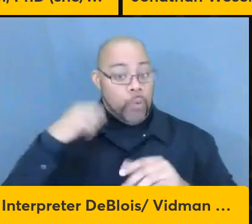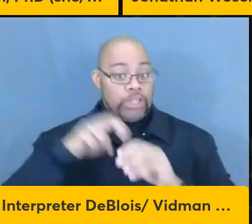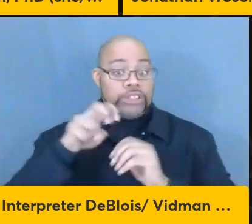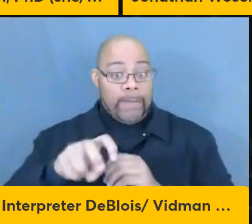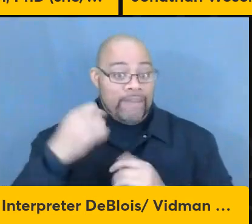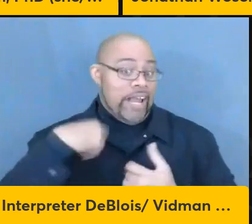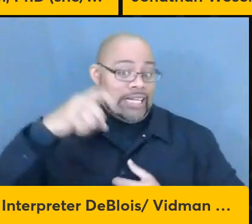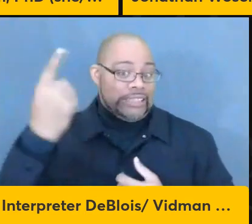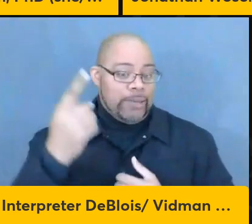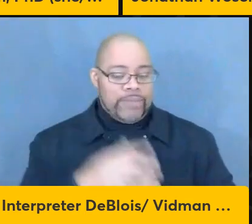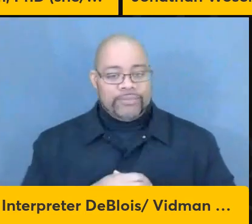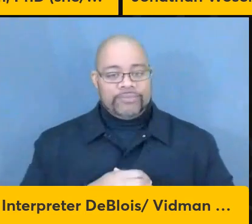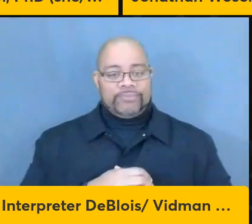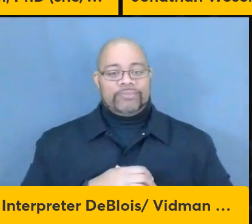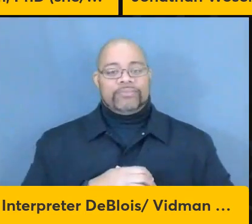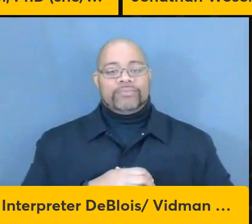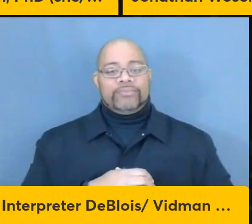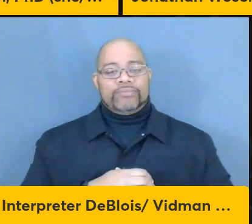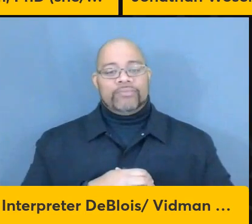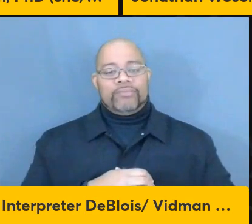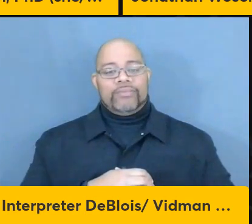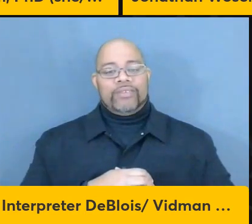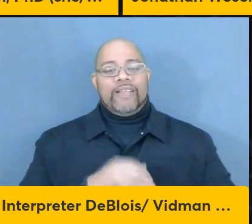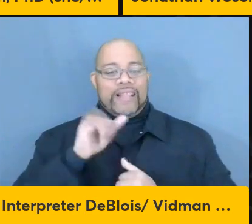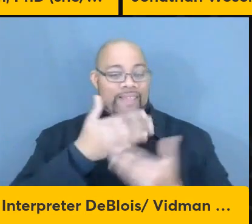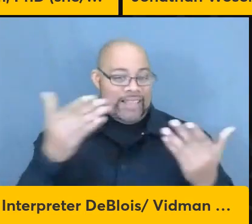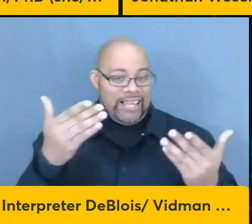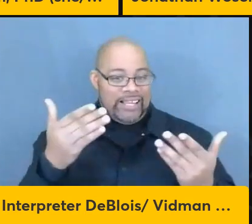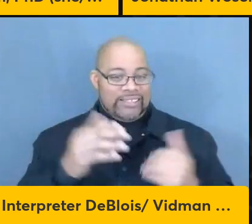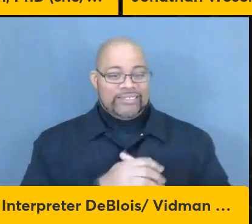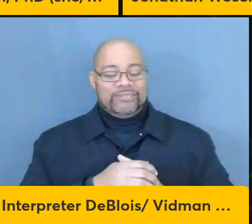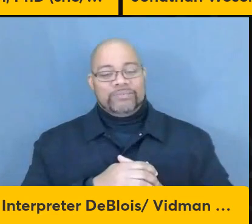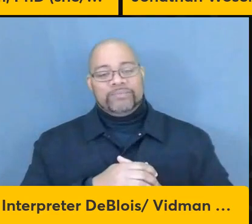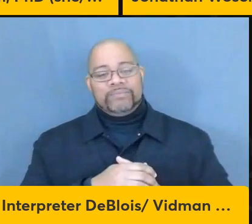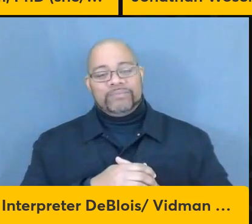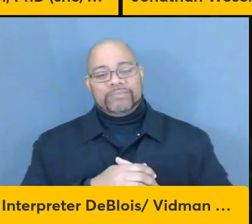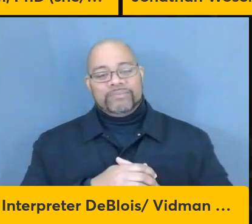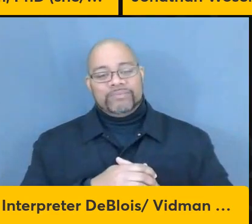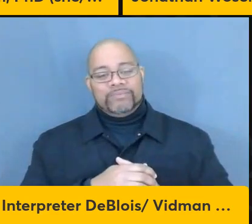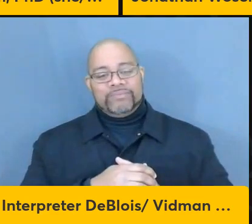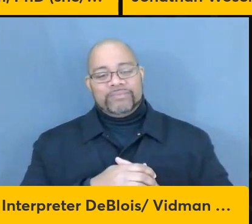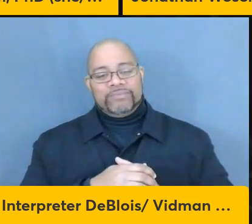if I need something. Yes, it's a thing. Kendrick Lamar said it. So,